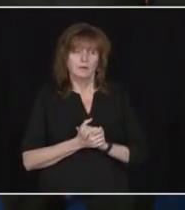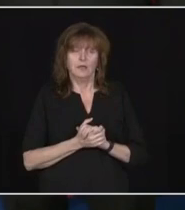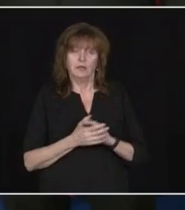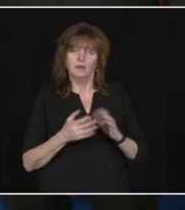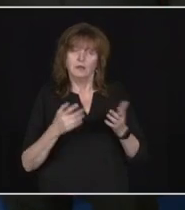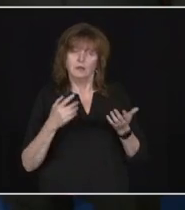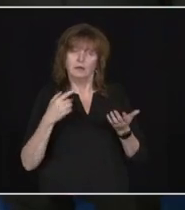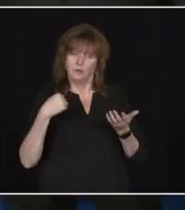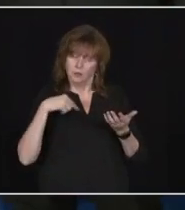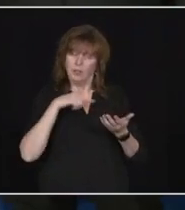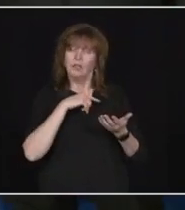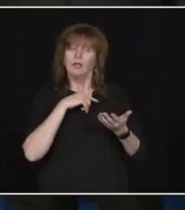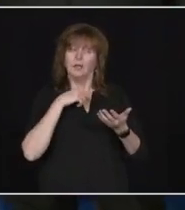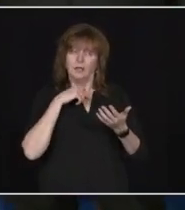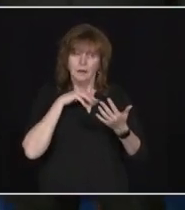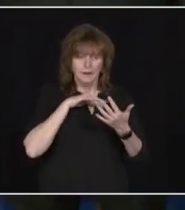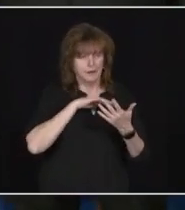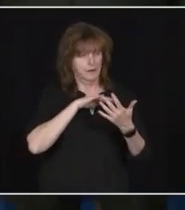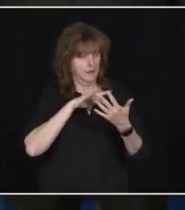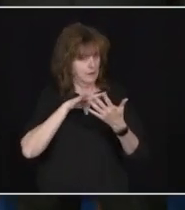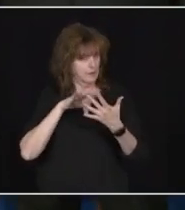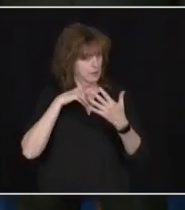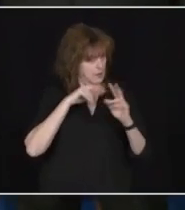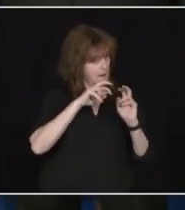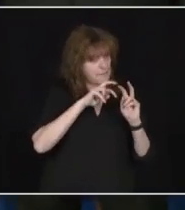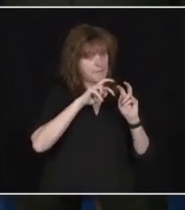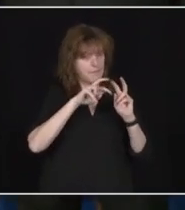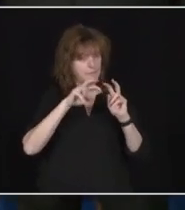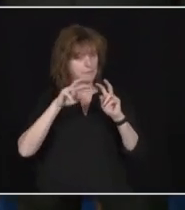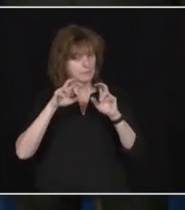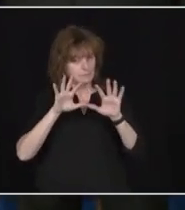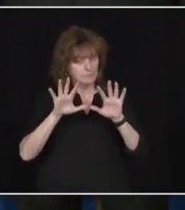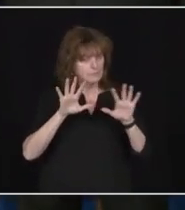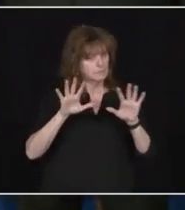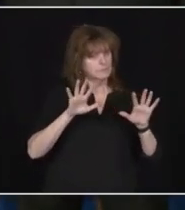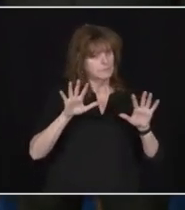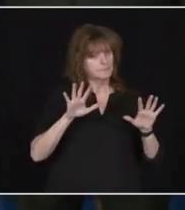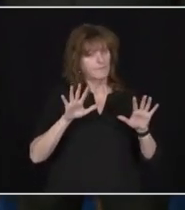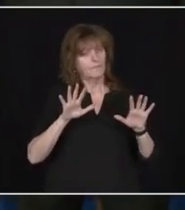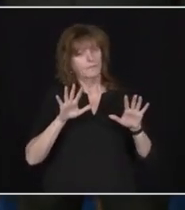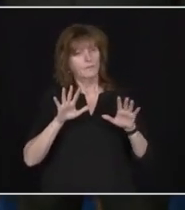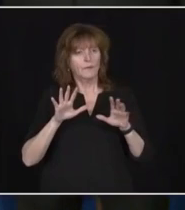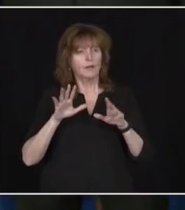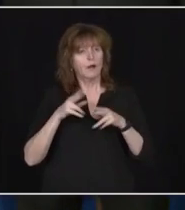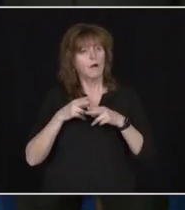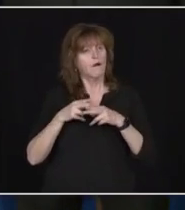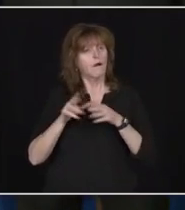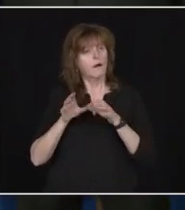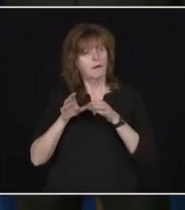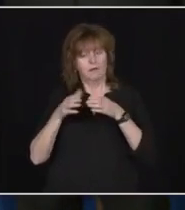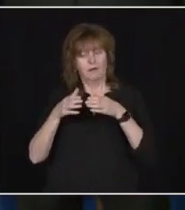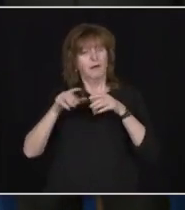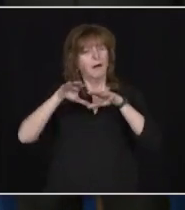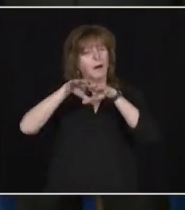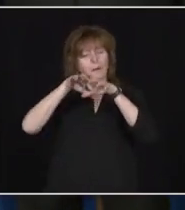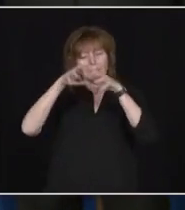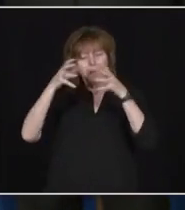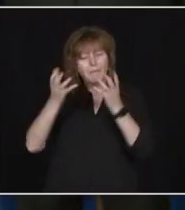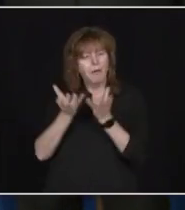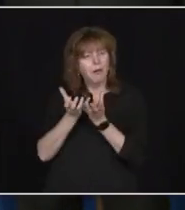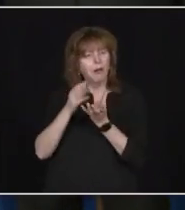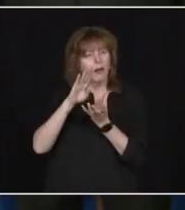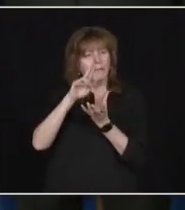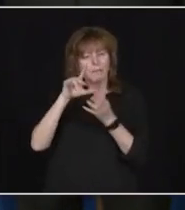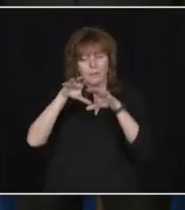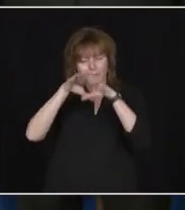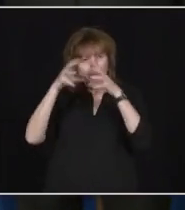closely right now, the idea of bubbling, cohorting, increasing the numbers, because I know that people are wanting to